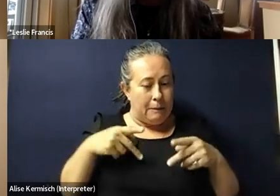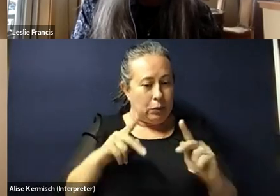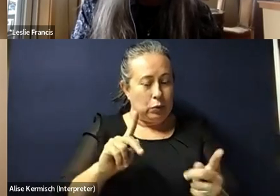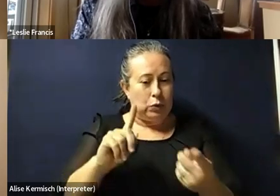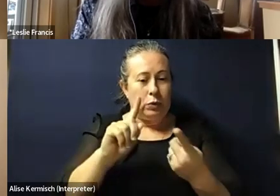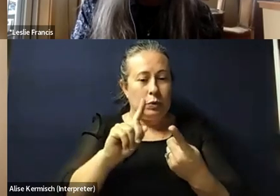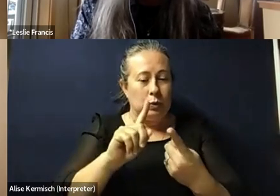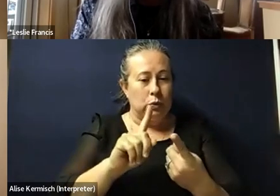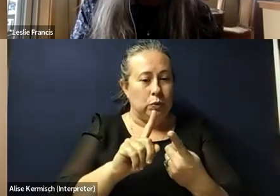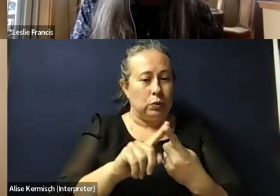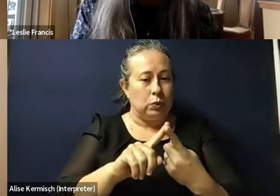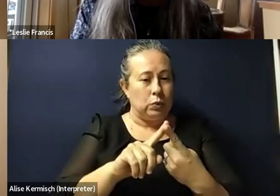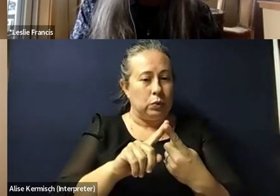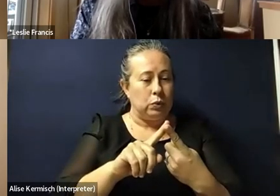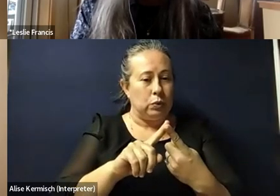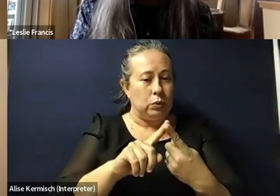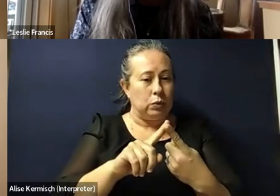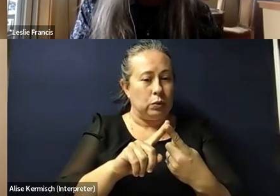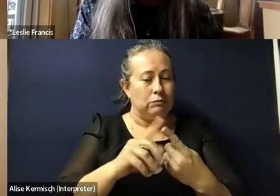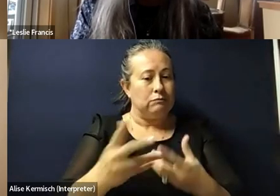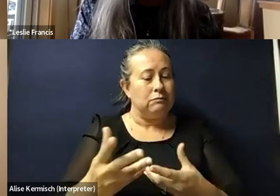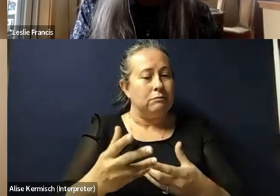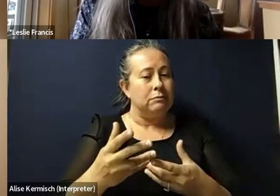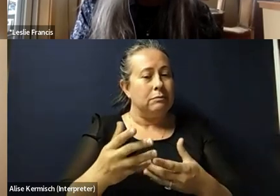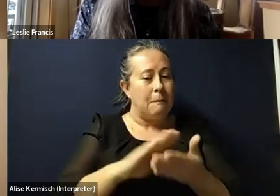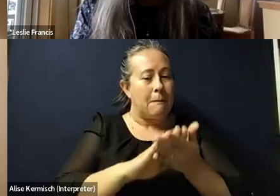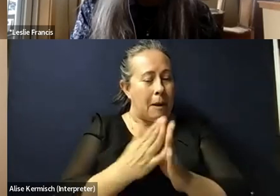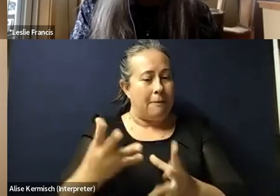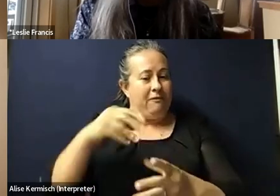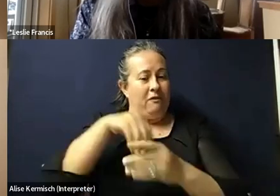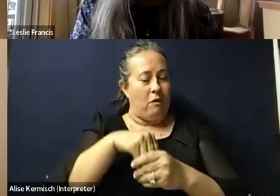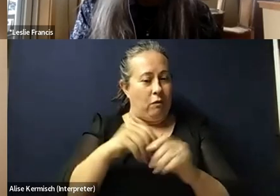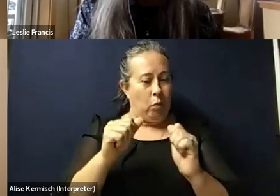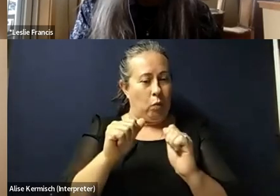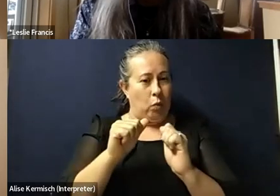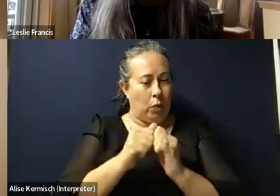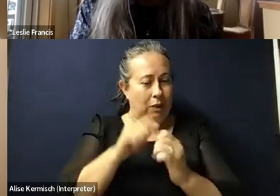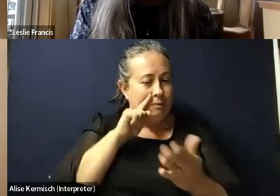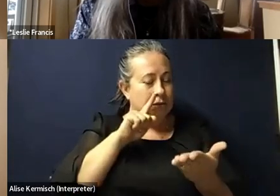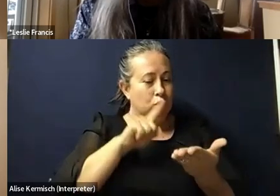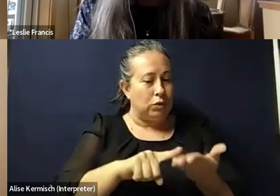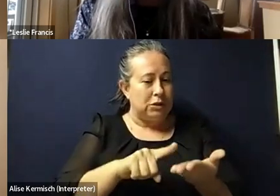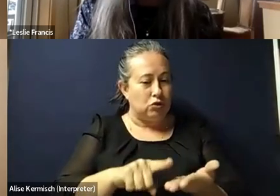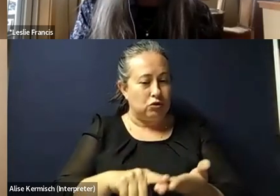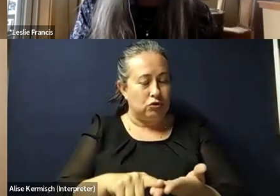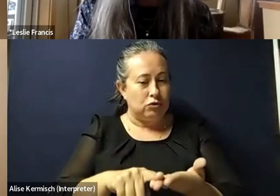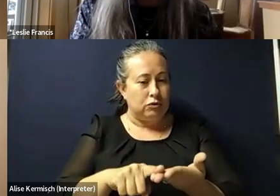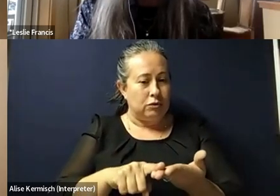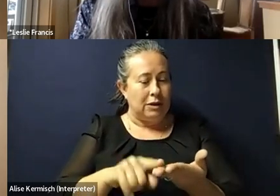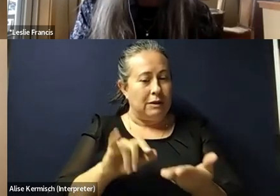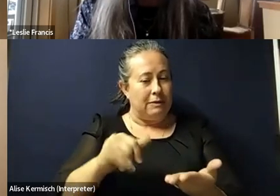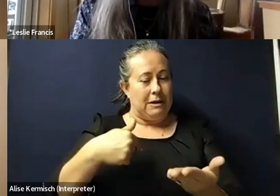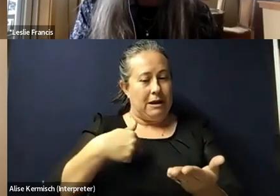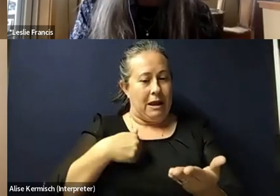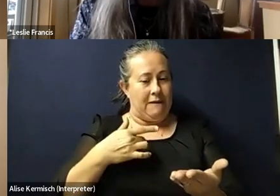opportunity to be involved in research that I